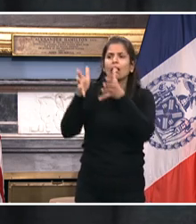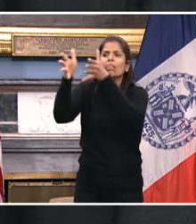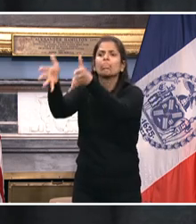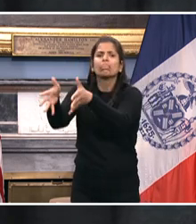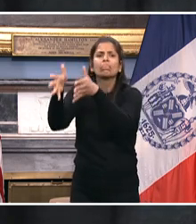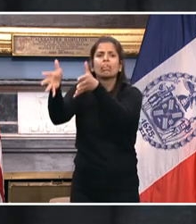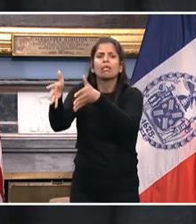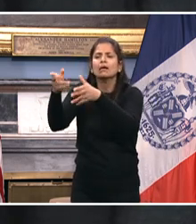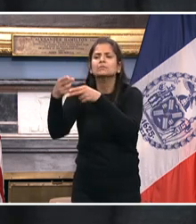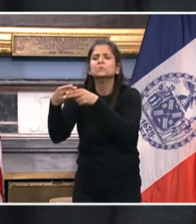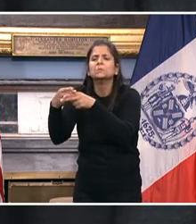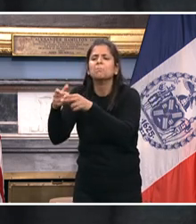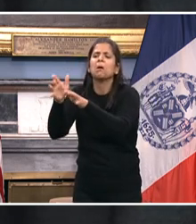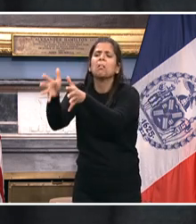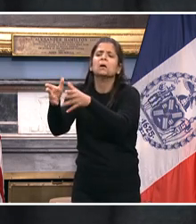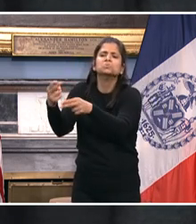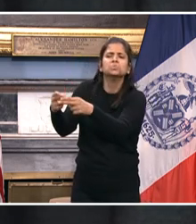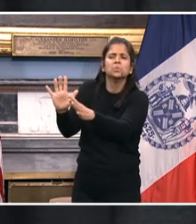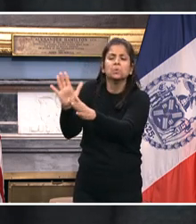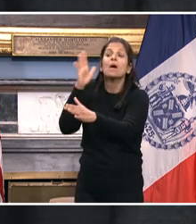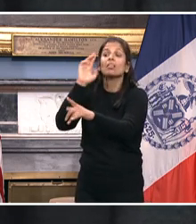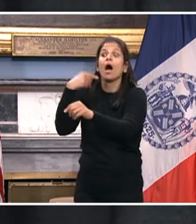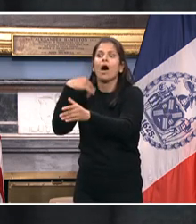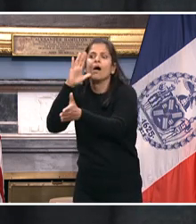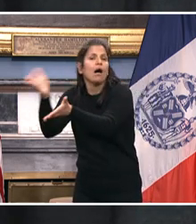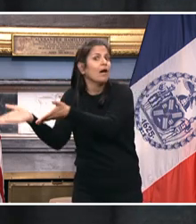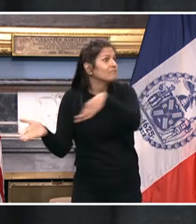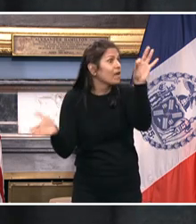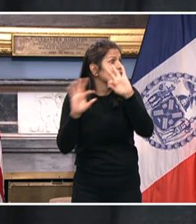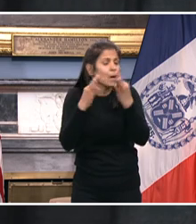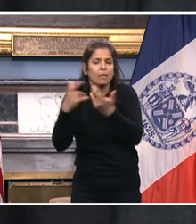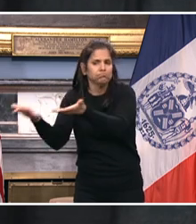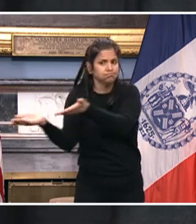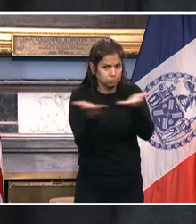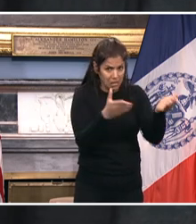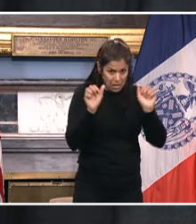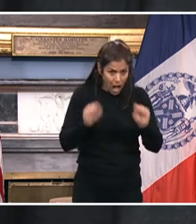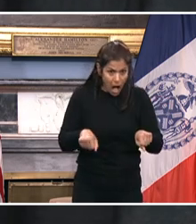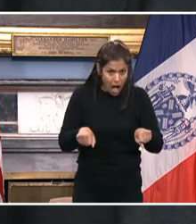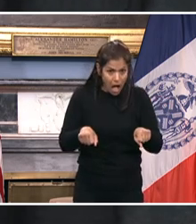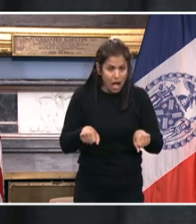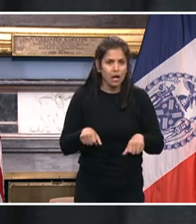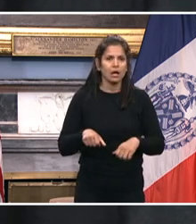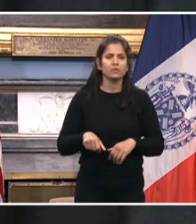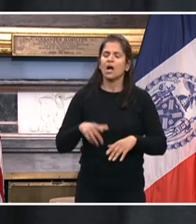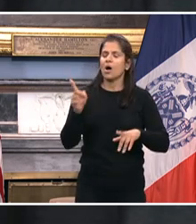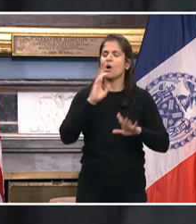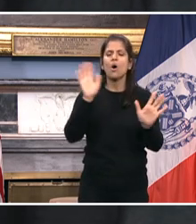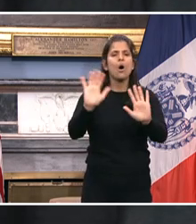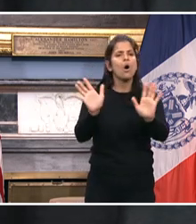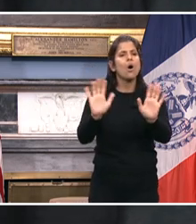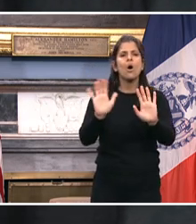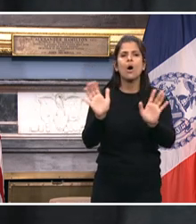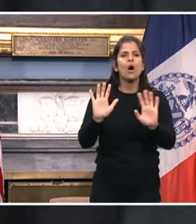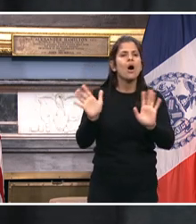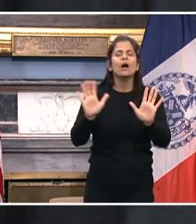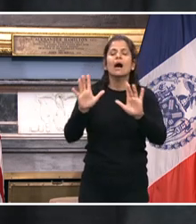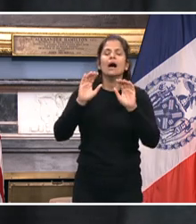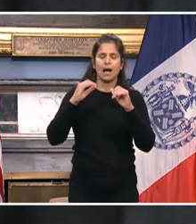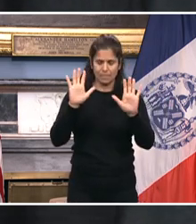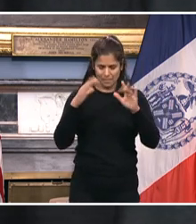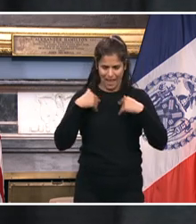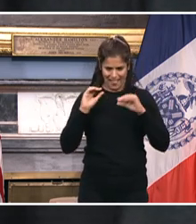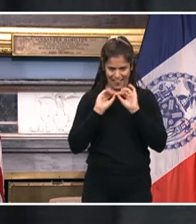was clear, so let me just answer it really clearly. No, these are people who no one, after a period of time, has claimed